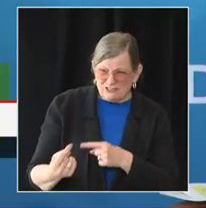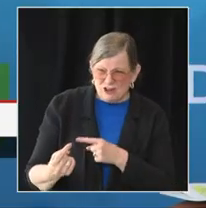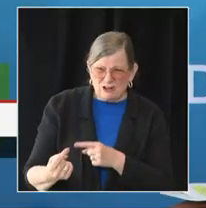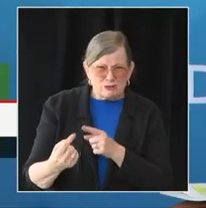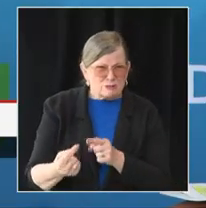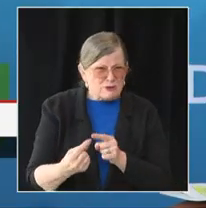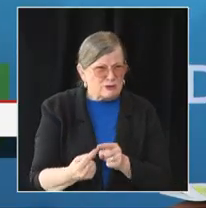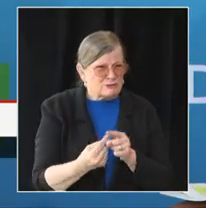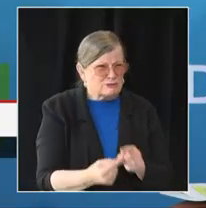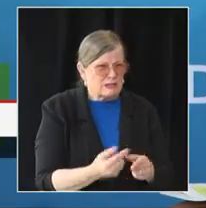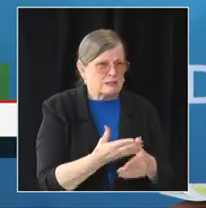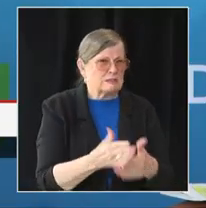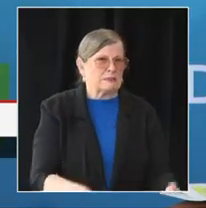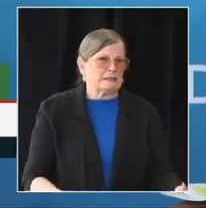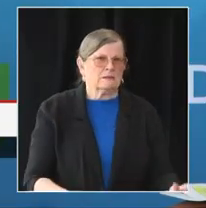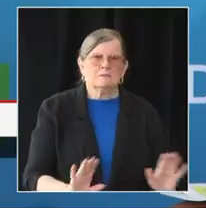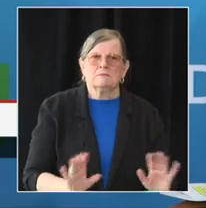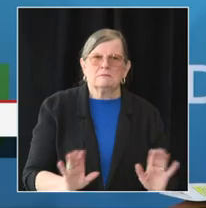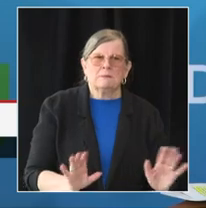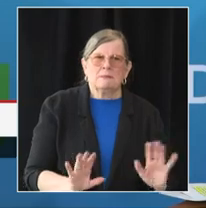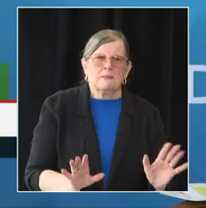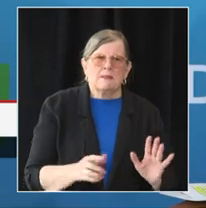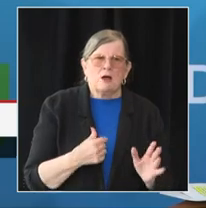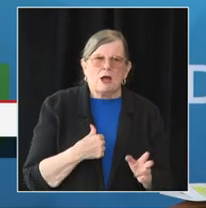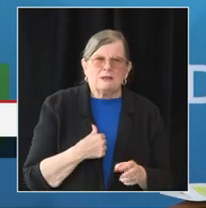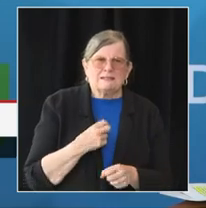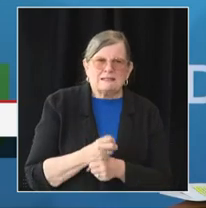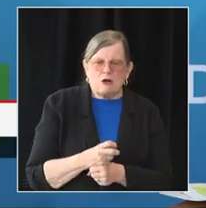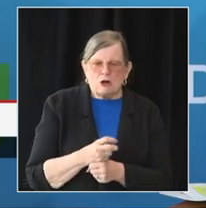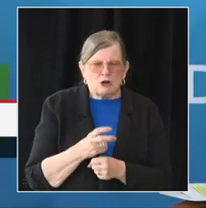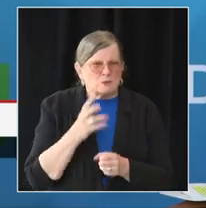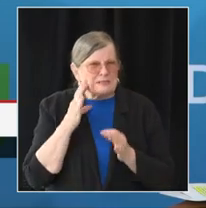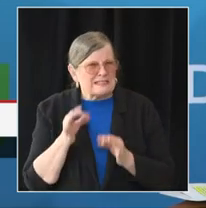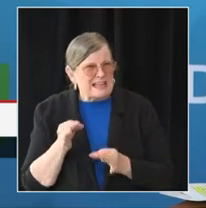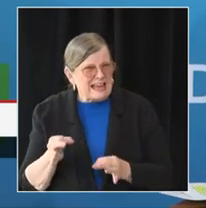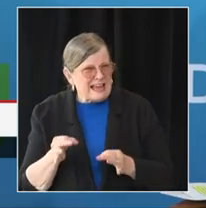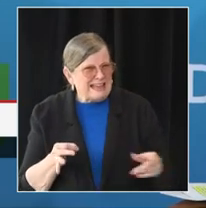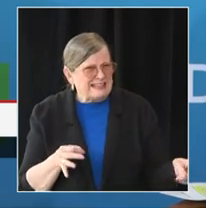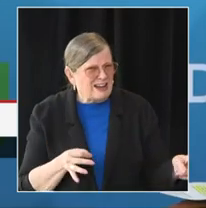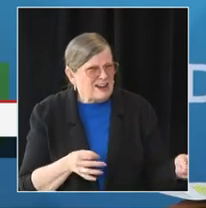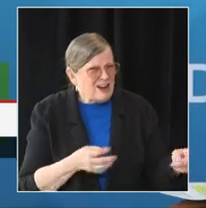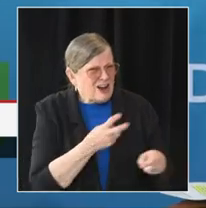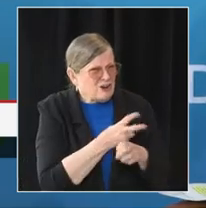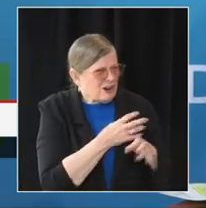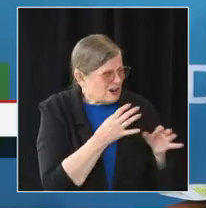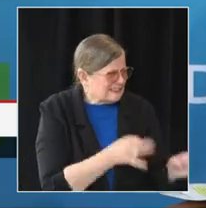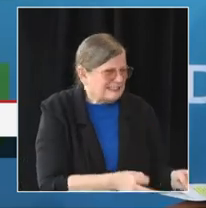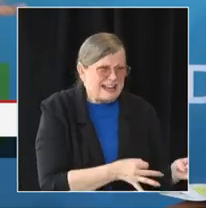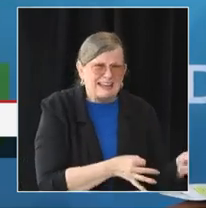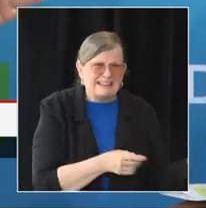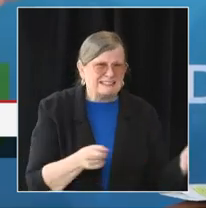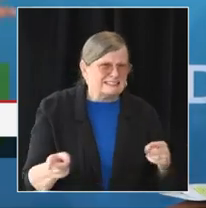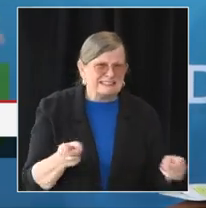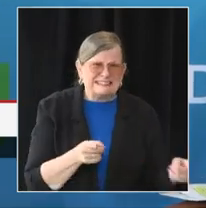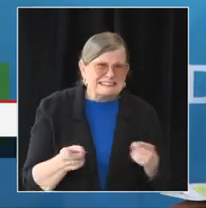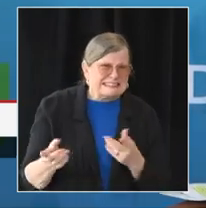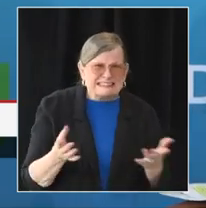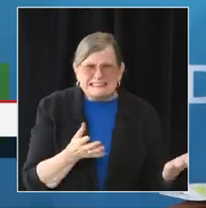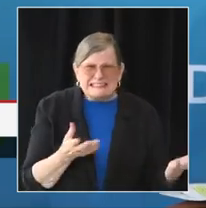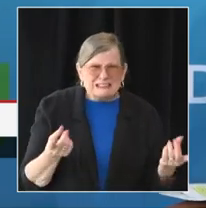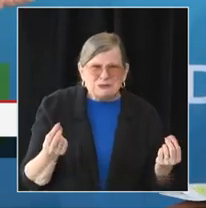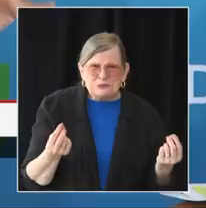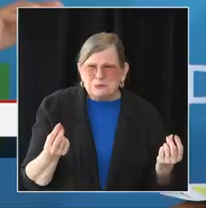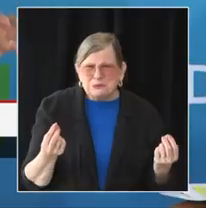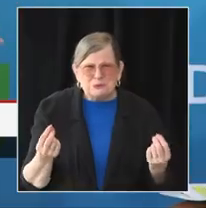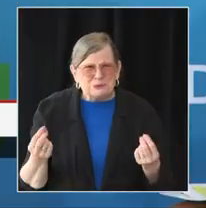hard. Maybe I'll do a little bit over here to make this one a little less mad, and I'll do a little bit something over